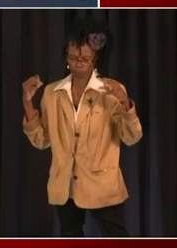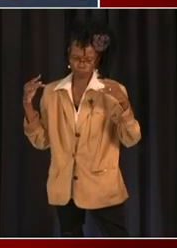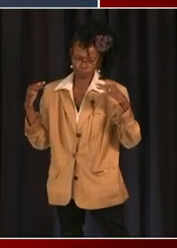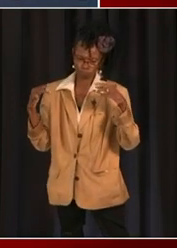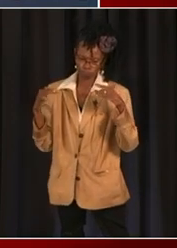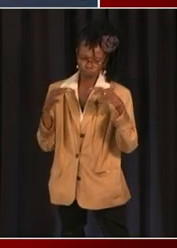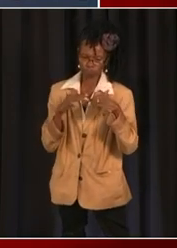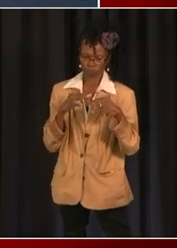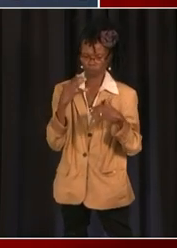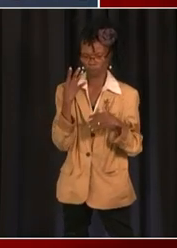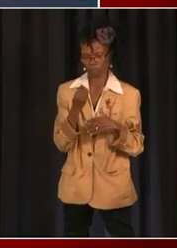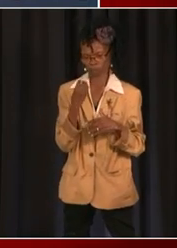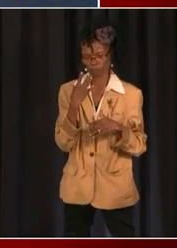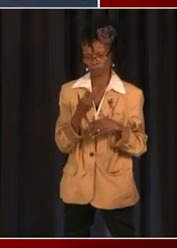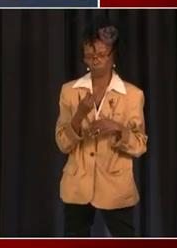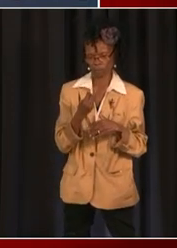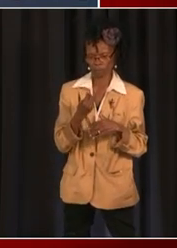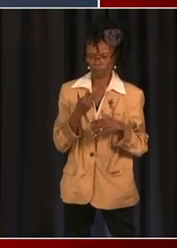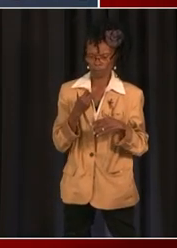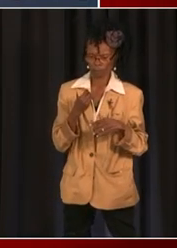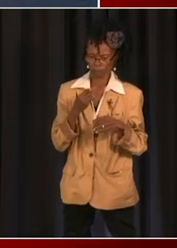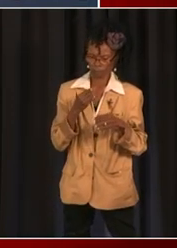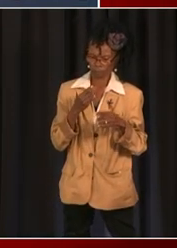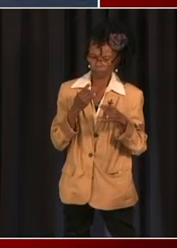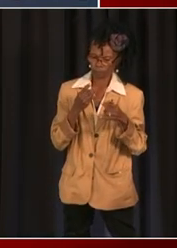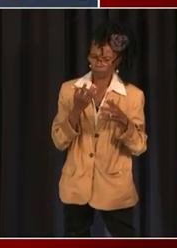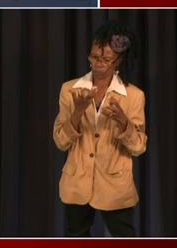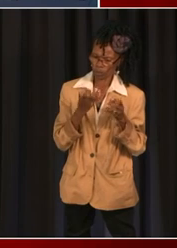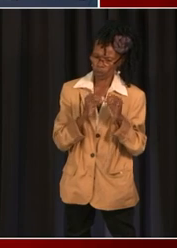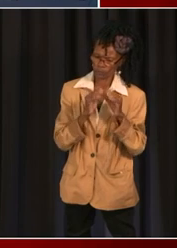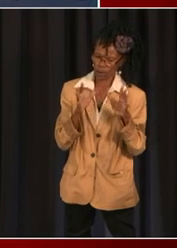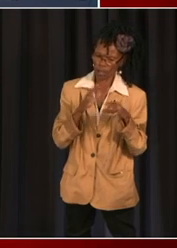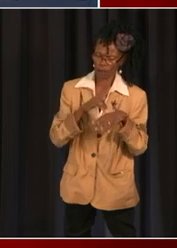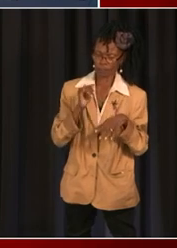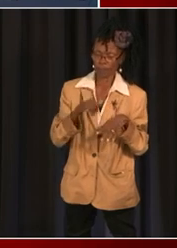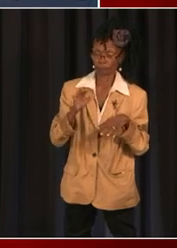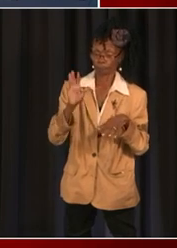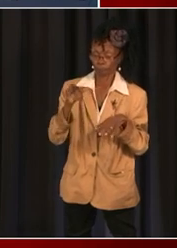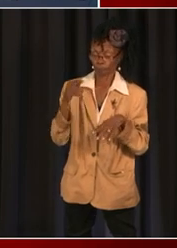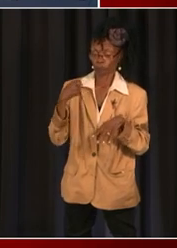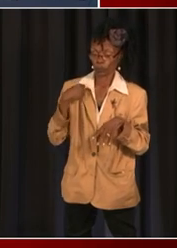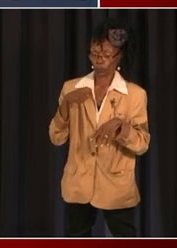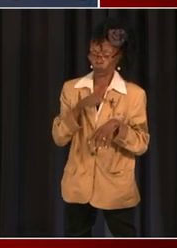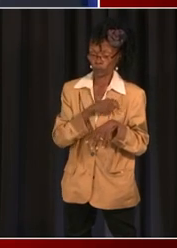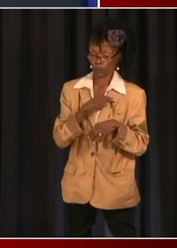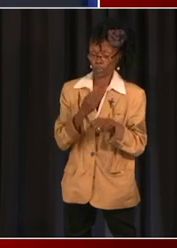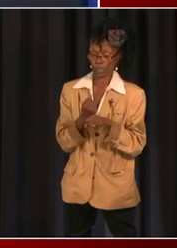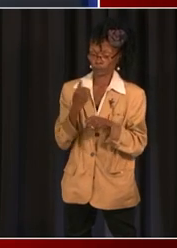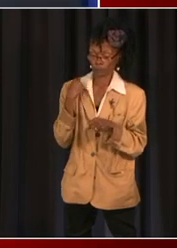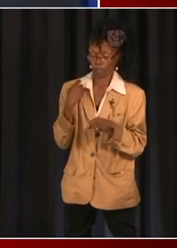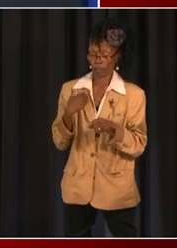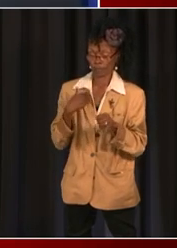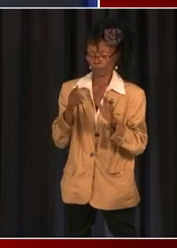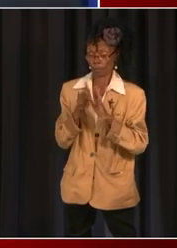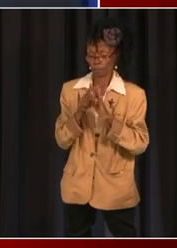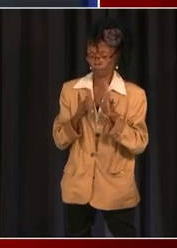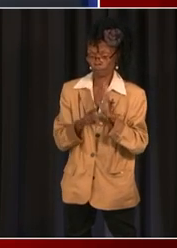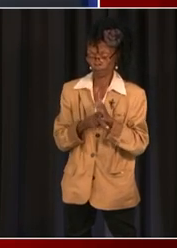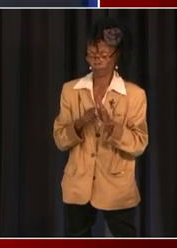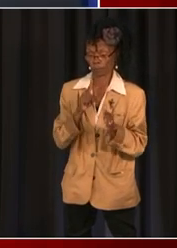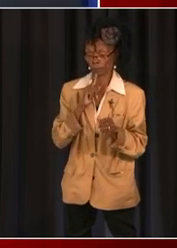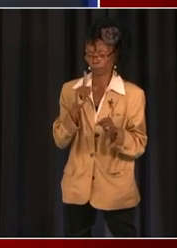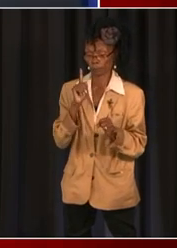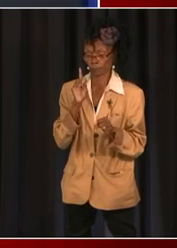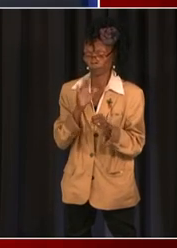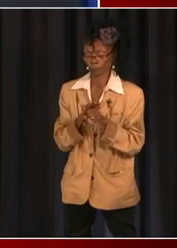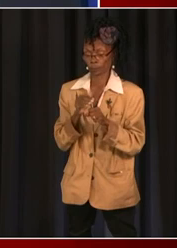mask outdoors. So can you just clarify that for us? Yeah, we had a policy last year and over the summer to ensure that